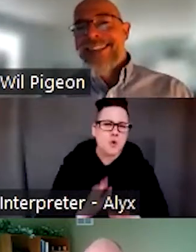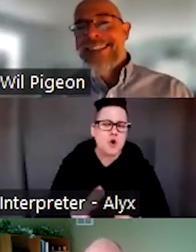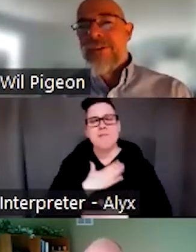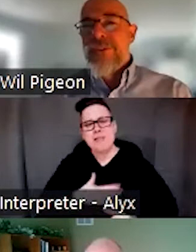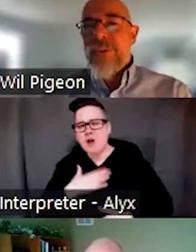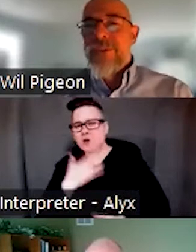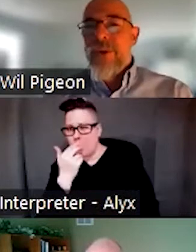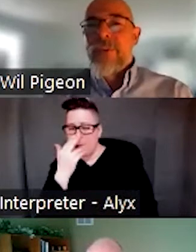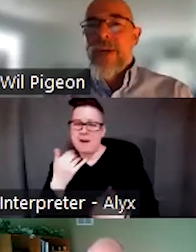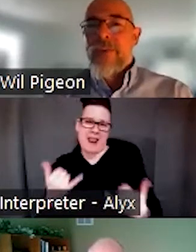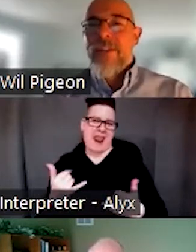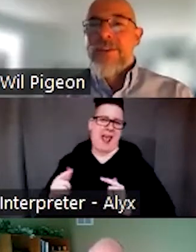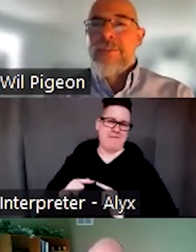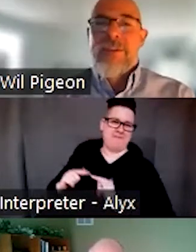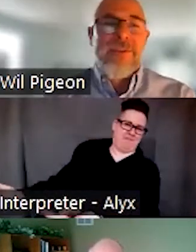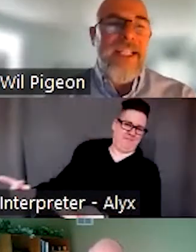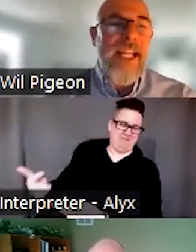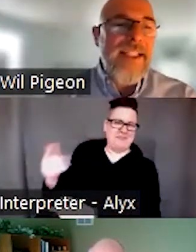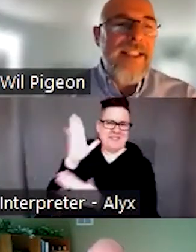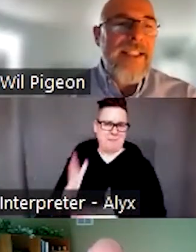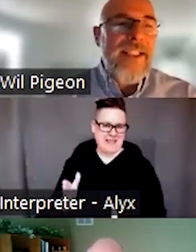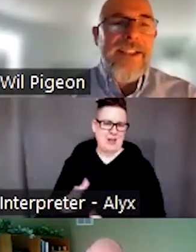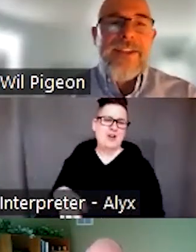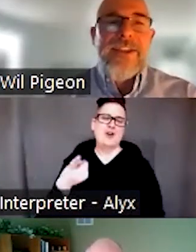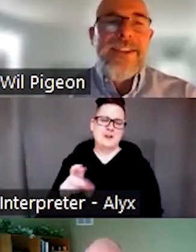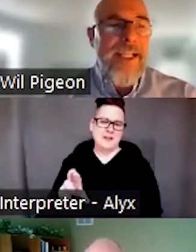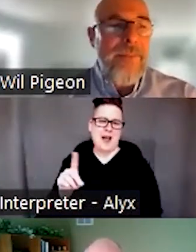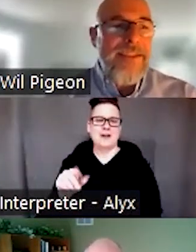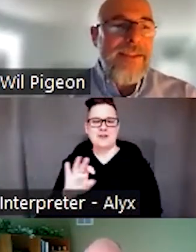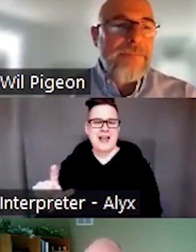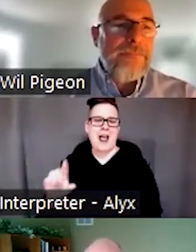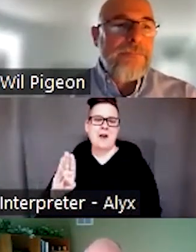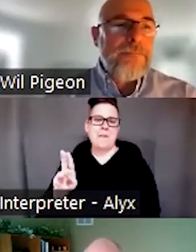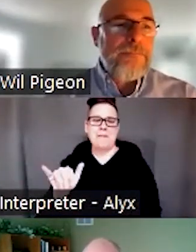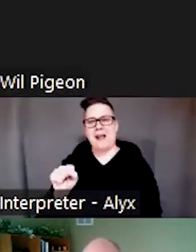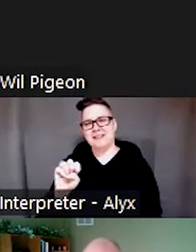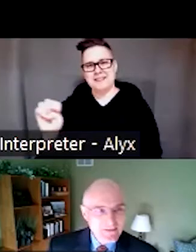finally cede the floor to our Grand Rounds speaker for today, Dr. Dan Buysse.